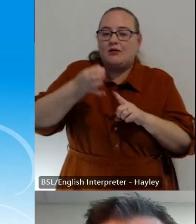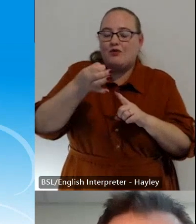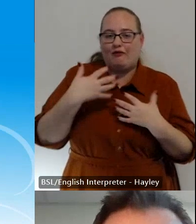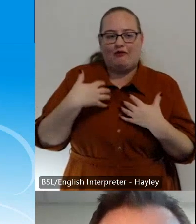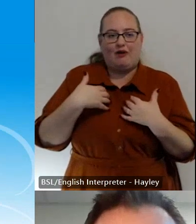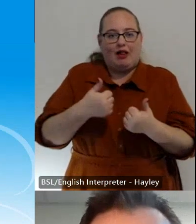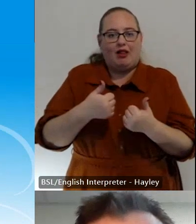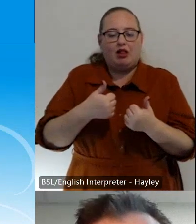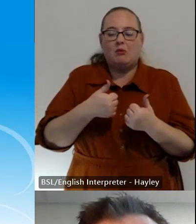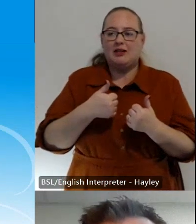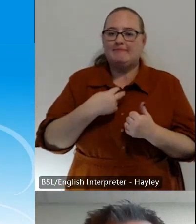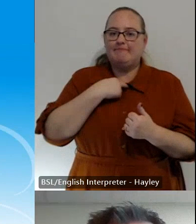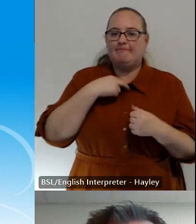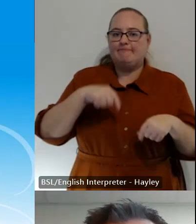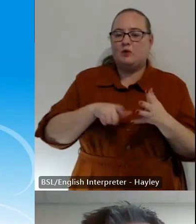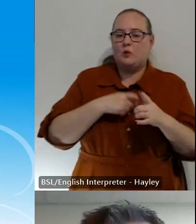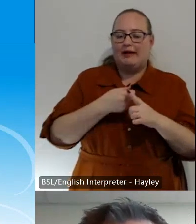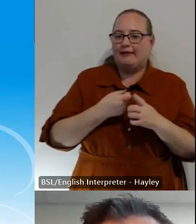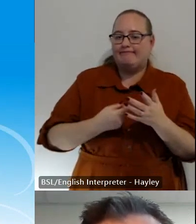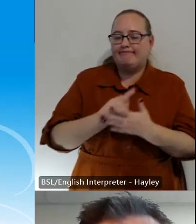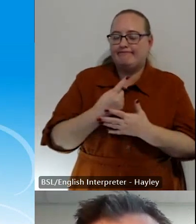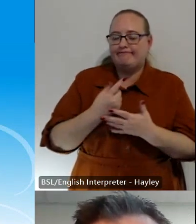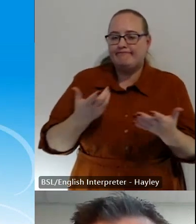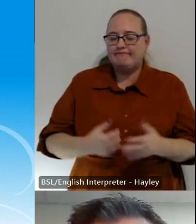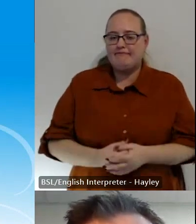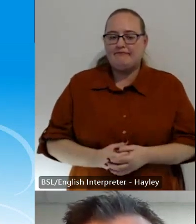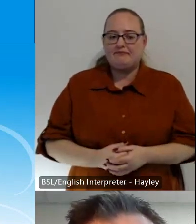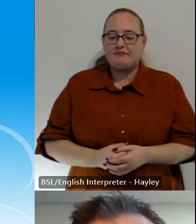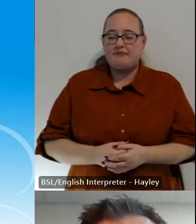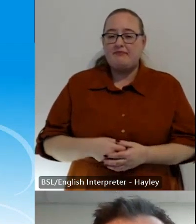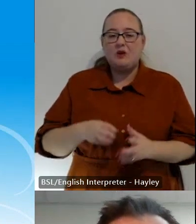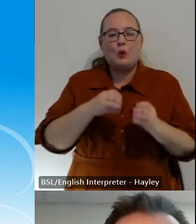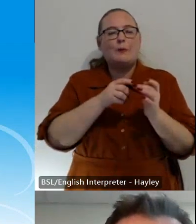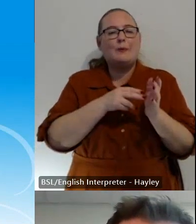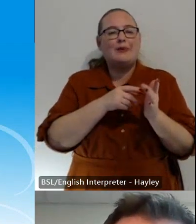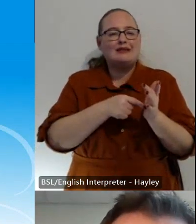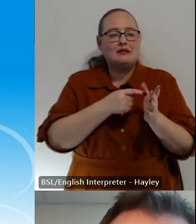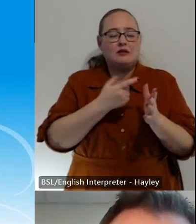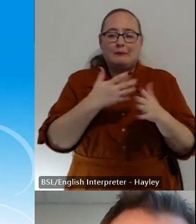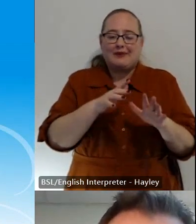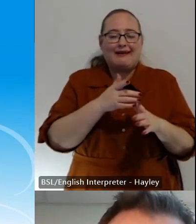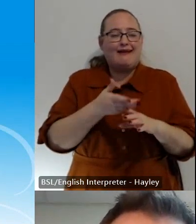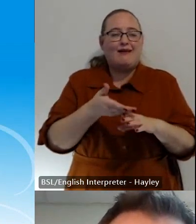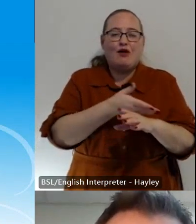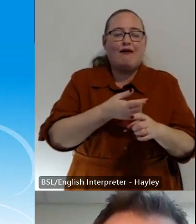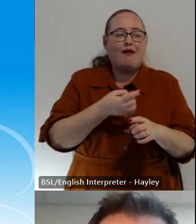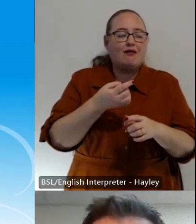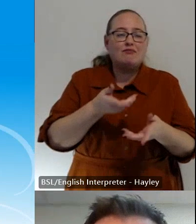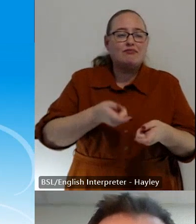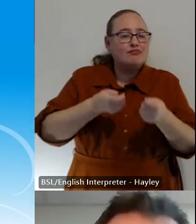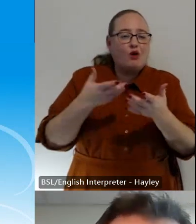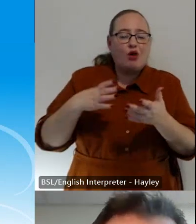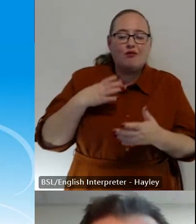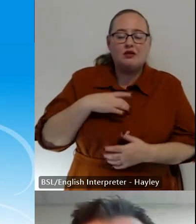infections. And as Binita has already covered, these infections really are important. and they're not something that is directly transmitted.